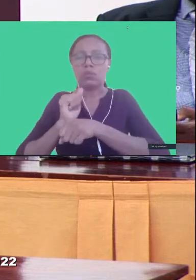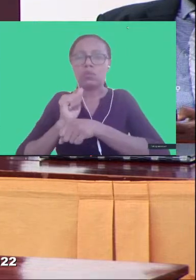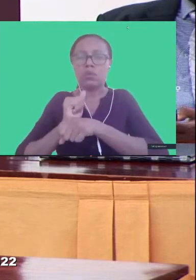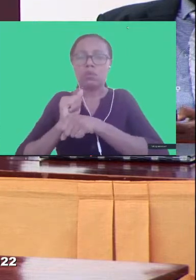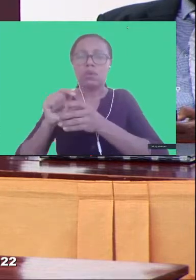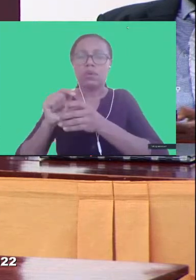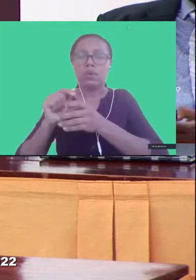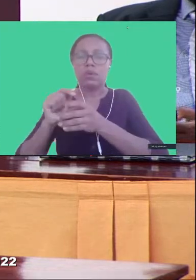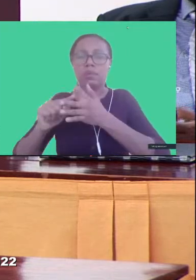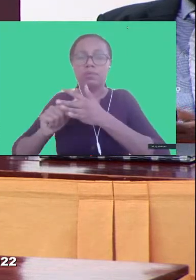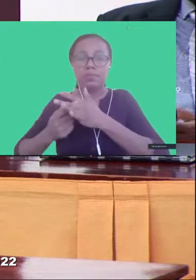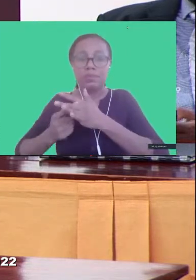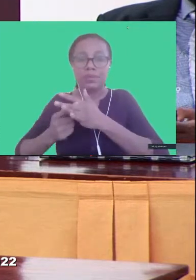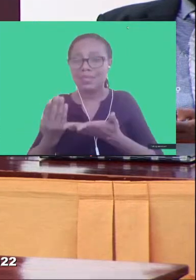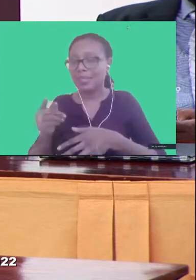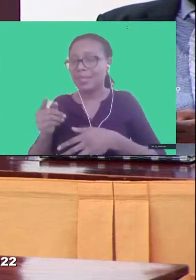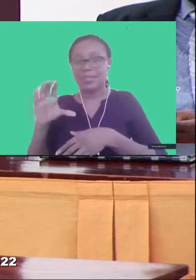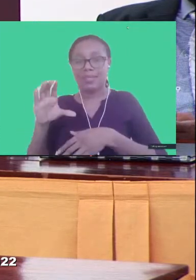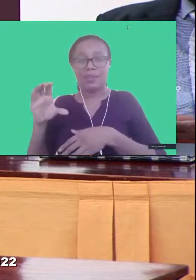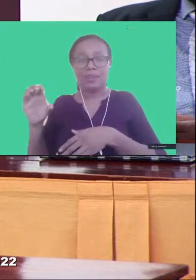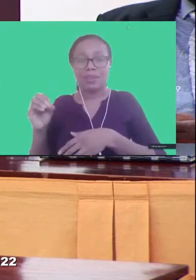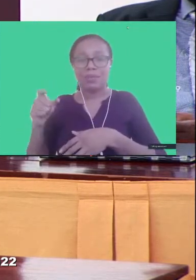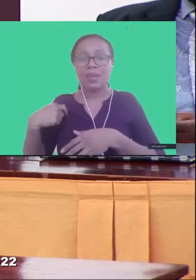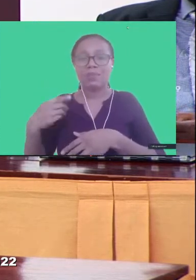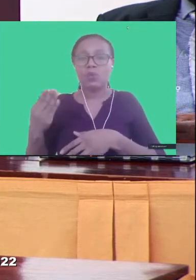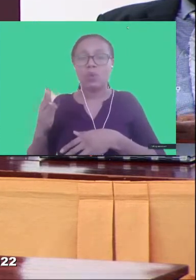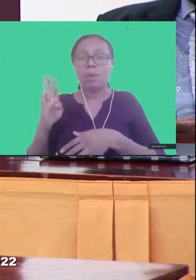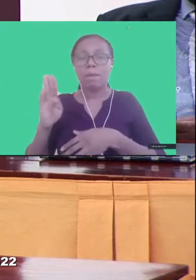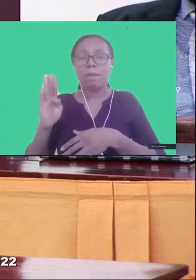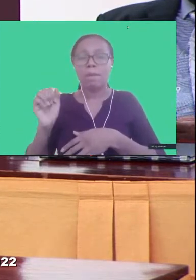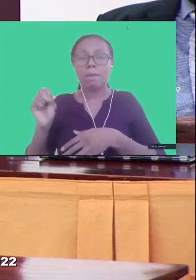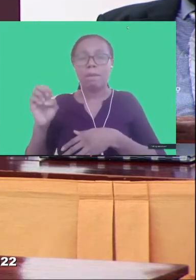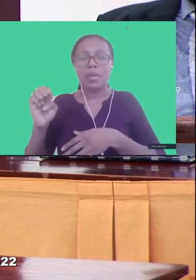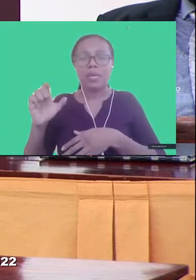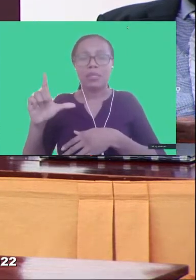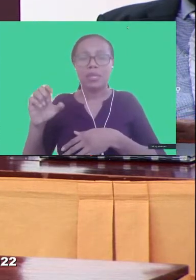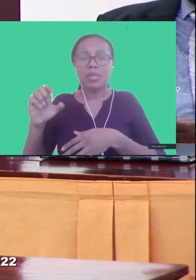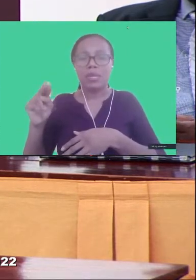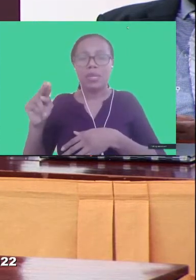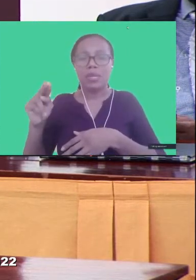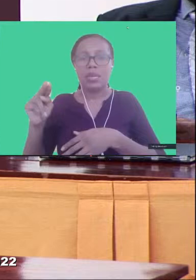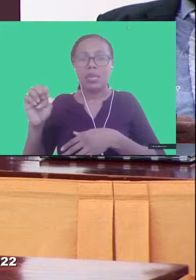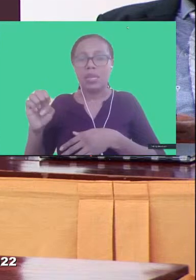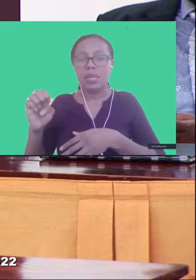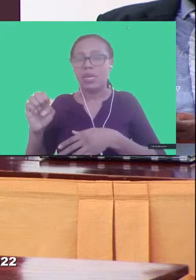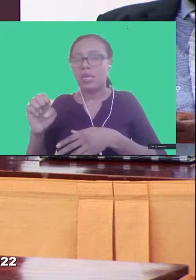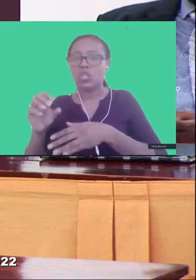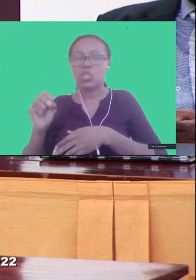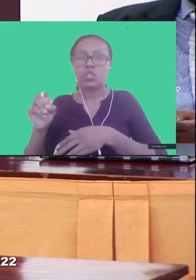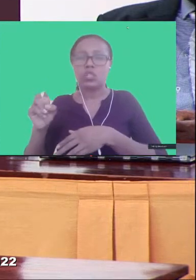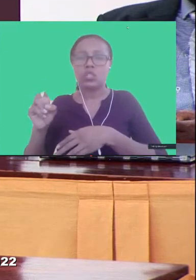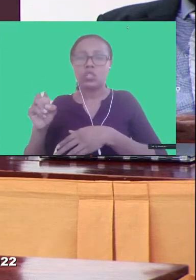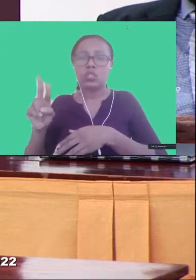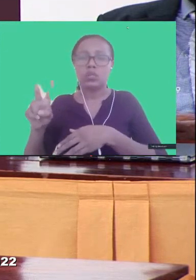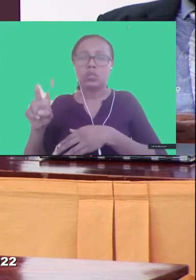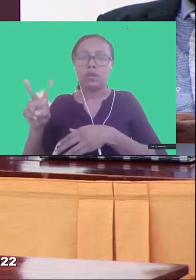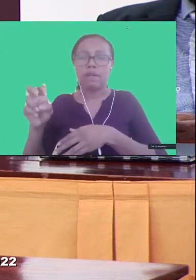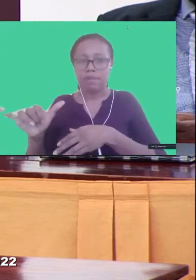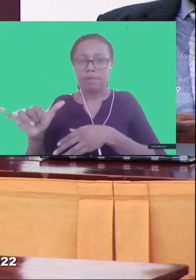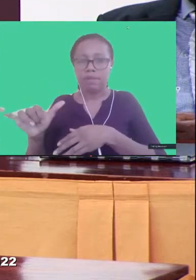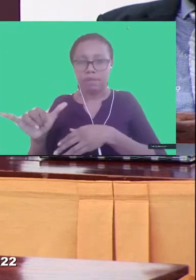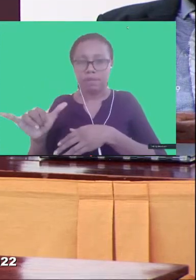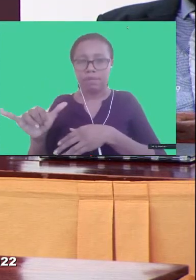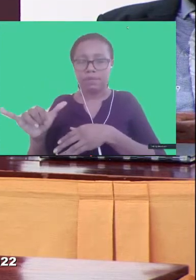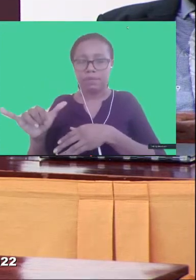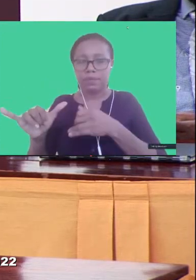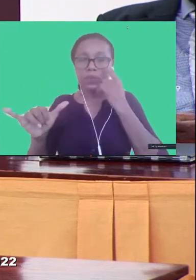And this survey seeks to assess the baseline conditions in the offshore. So before you start any exploration, it's critical to understand what